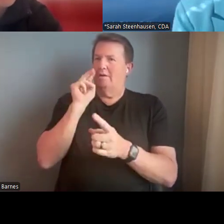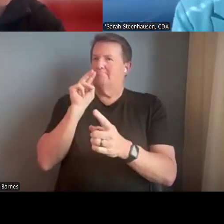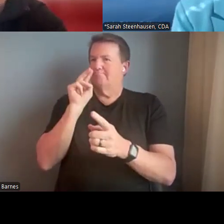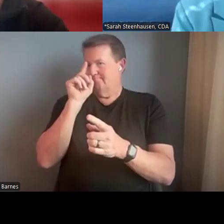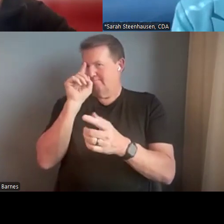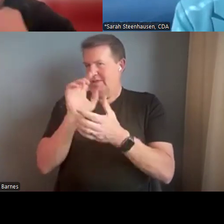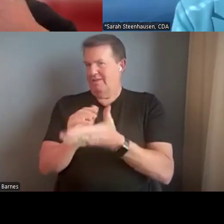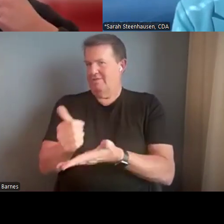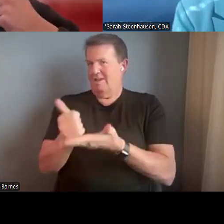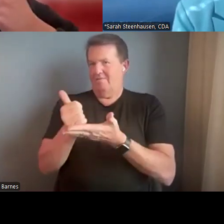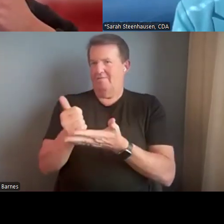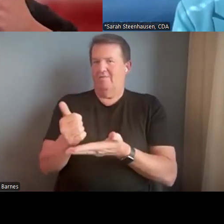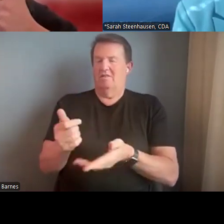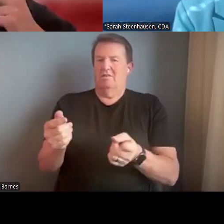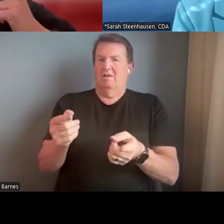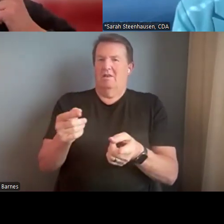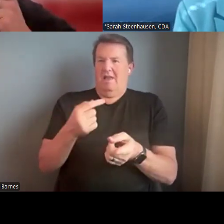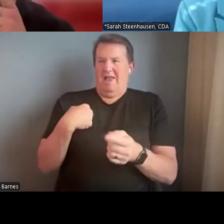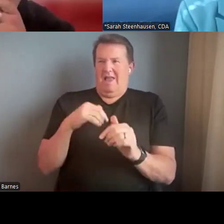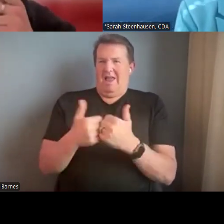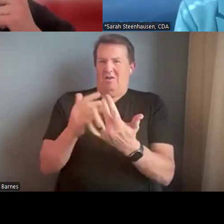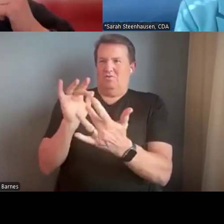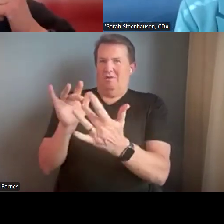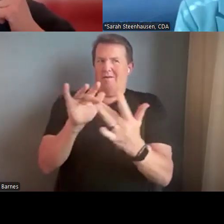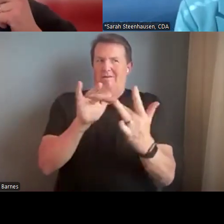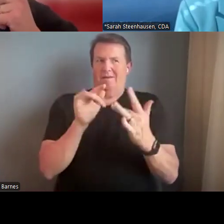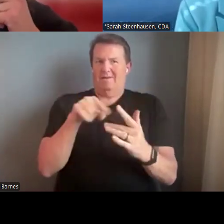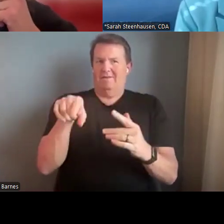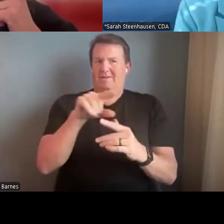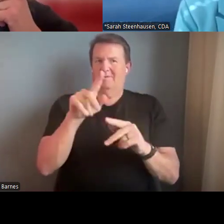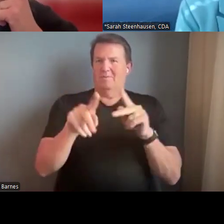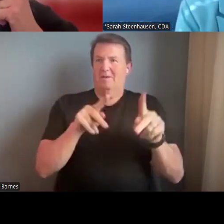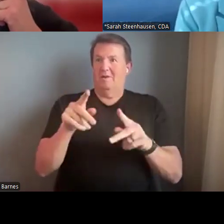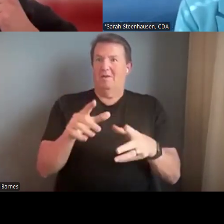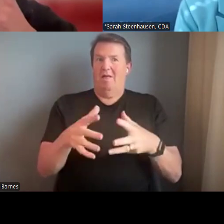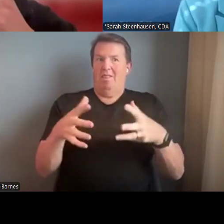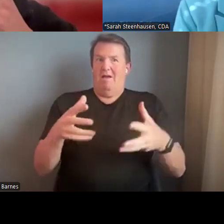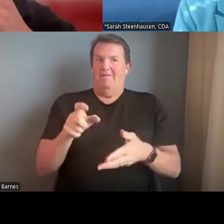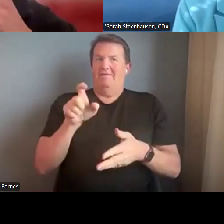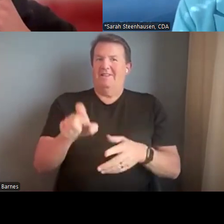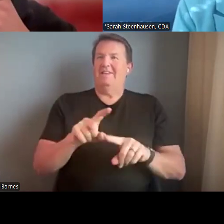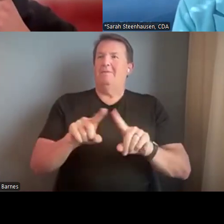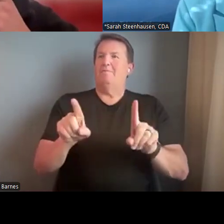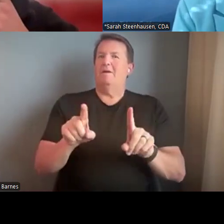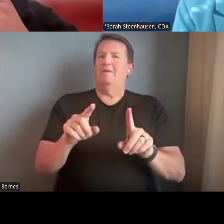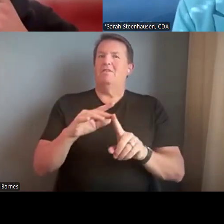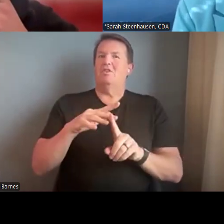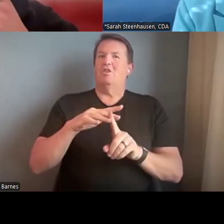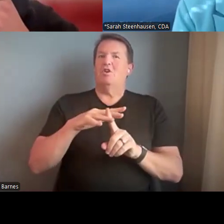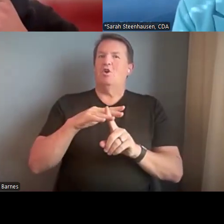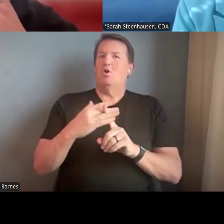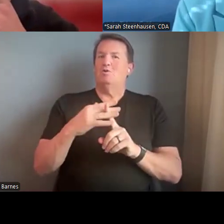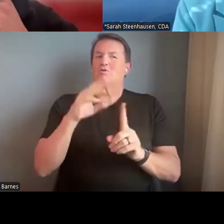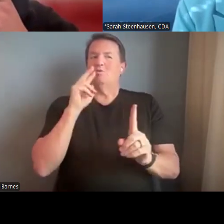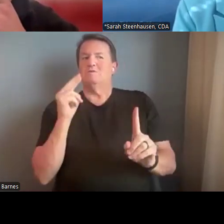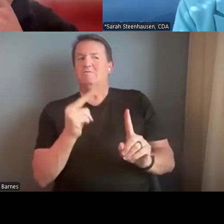how can we reach these people? There's a high need, like you were saying, but sometimes the culture perspectives adds another layer